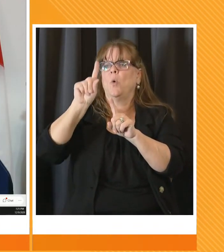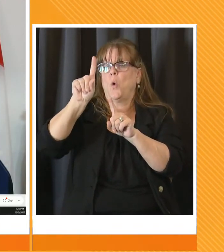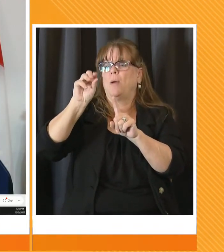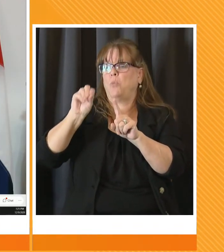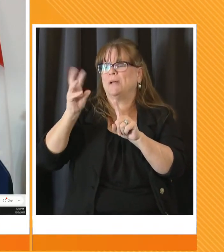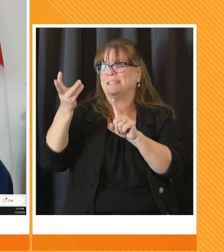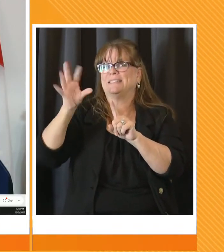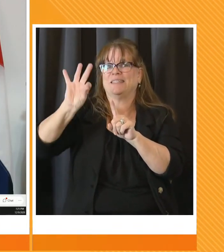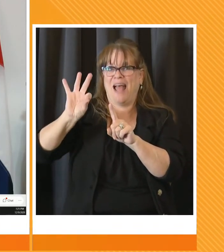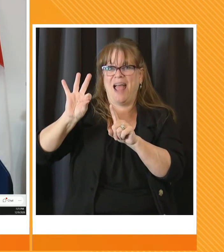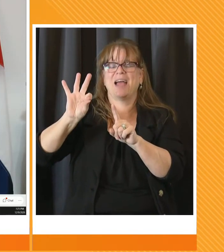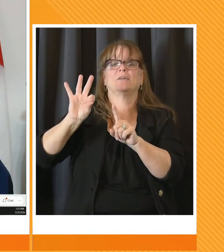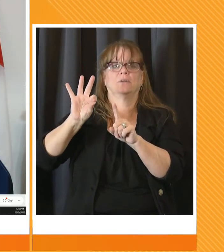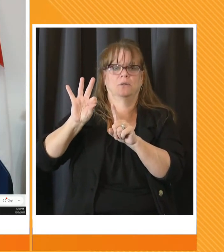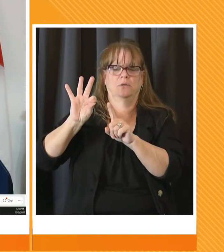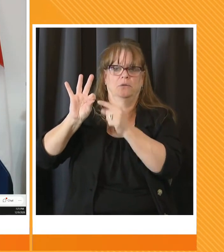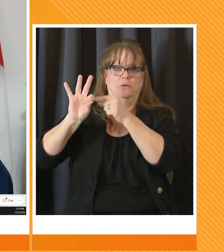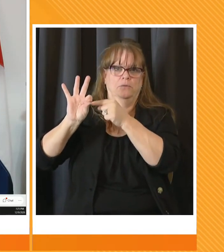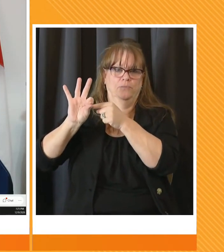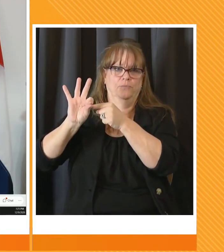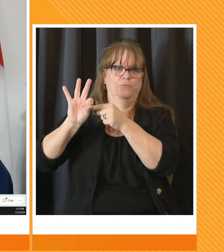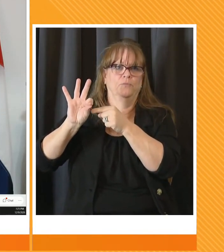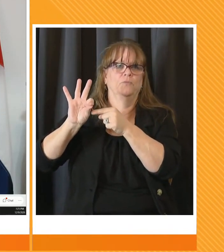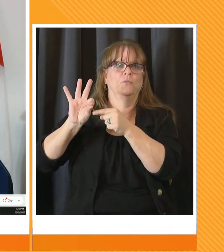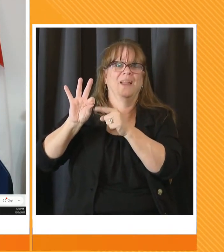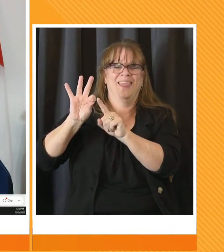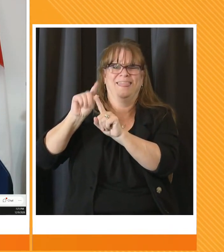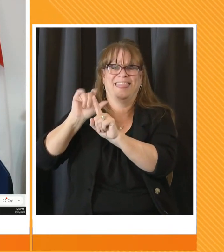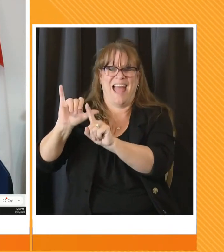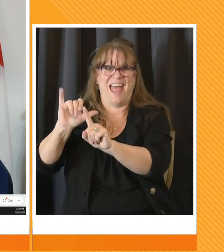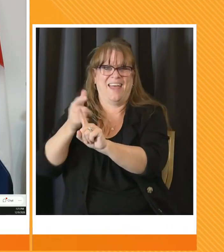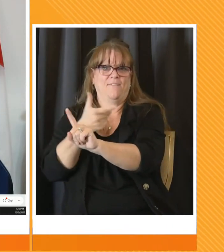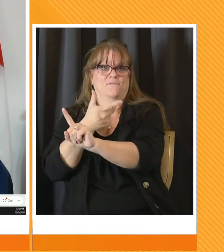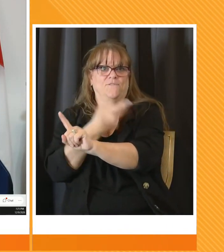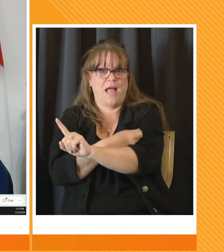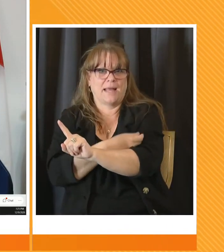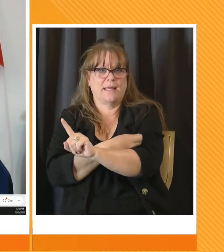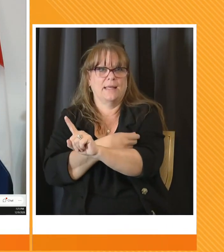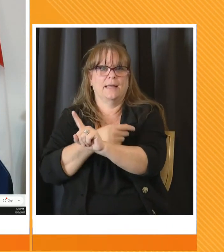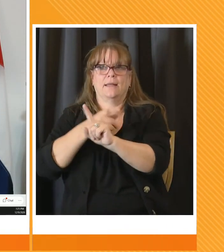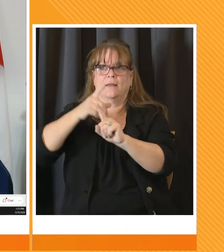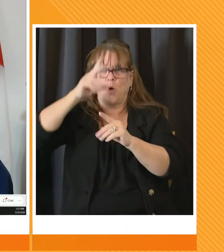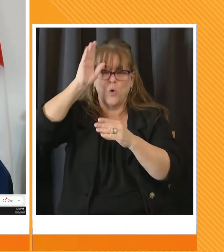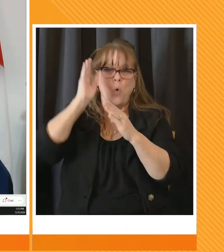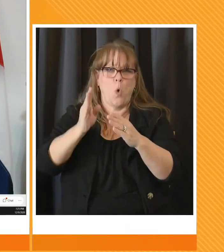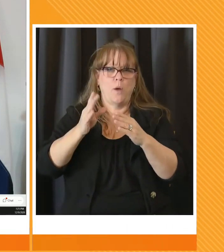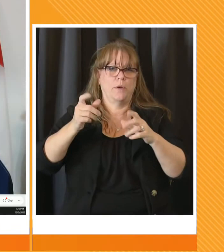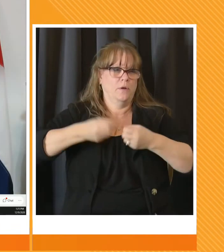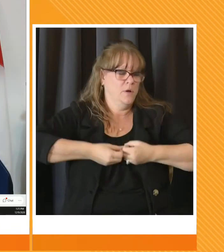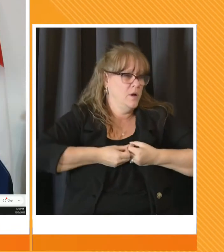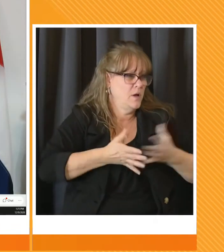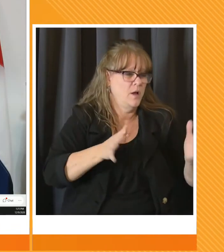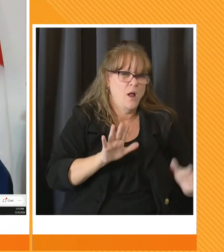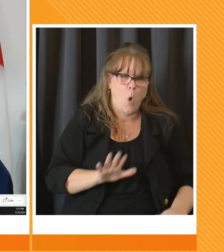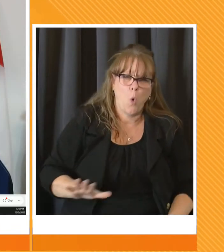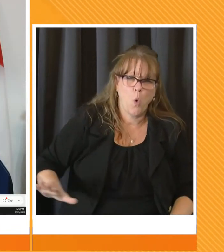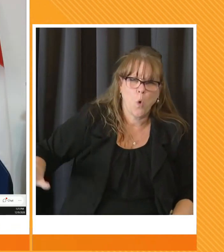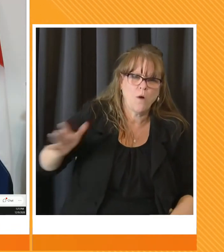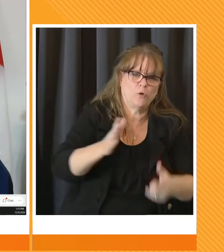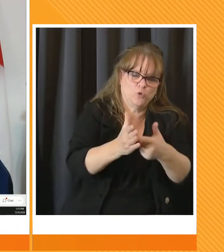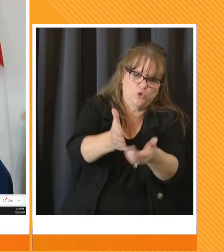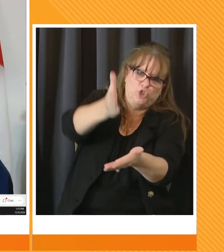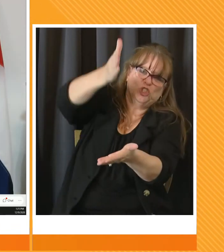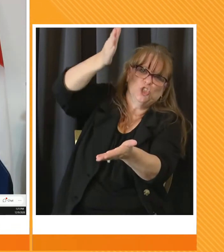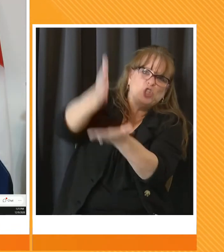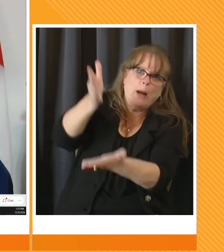the pandemic, to return to normalcy. So let's double down in the next few weeks and months. Wear a mask around others.